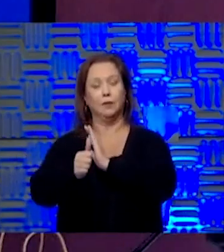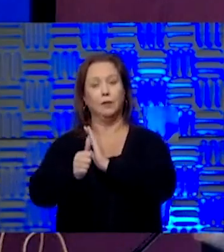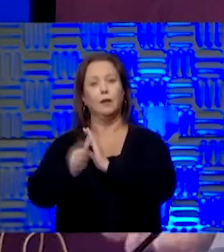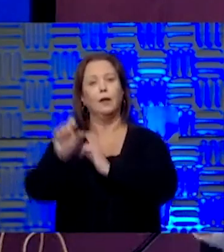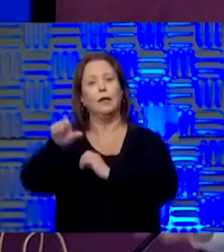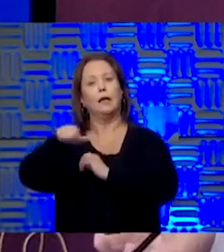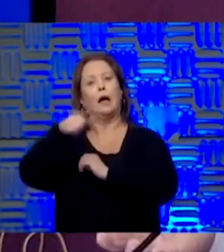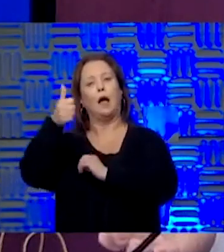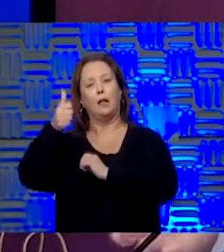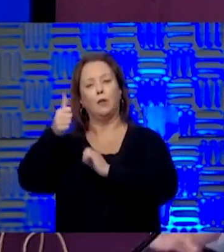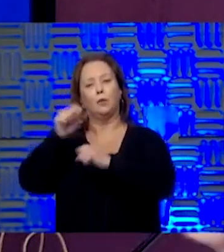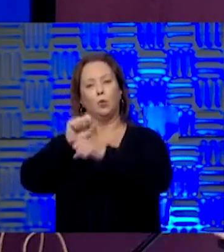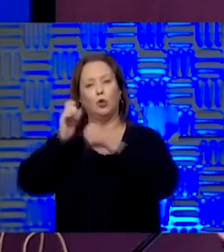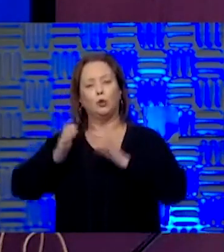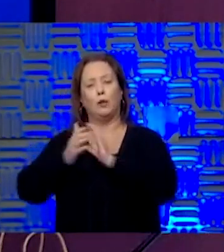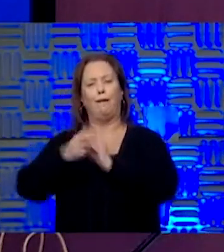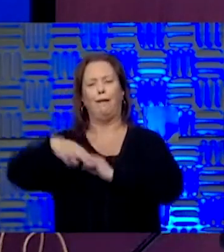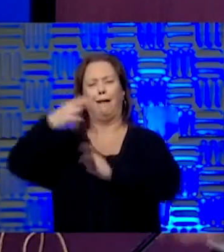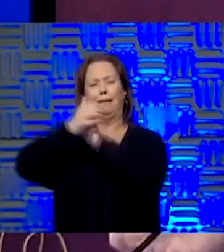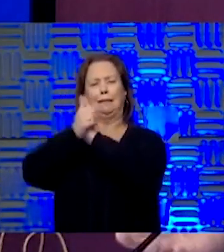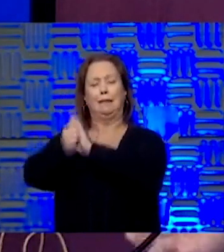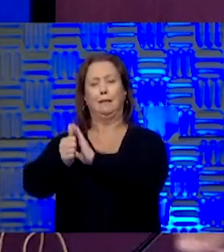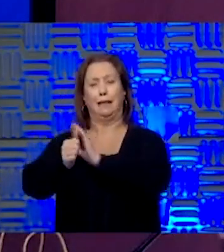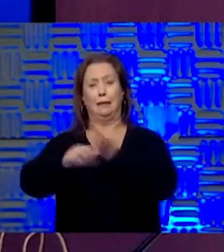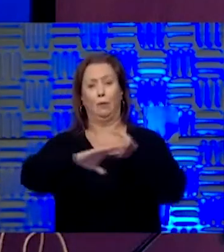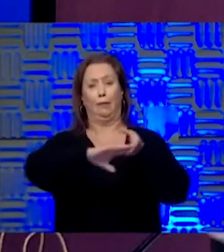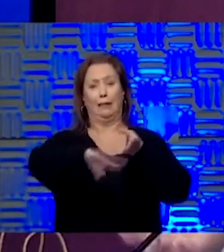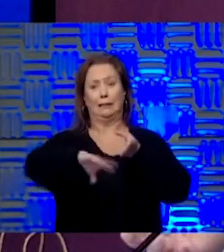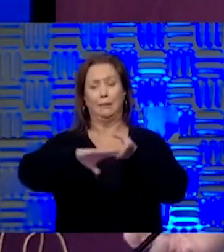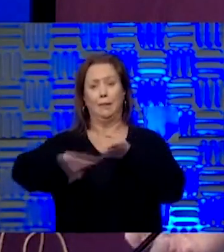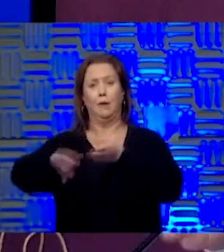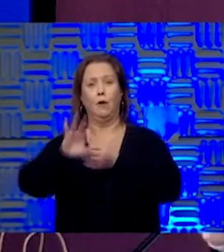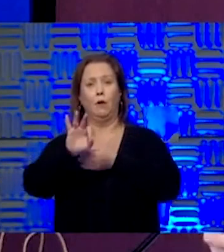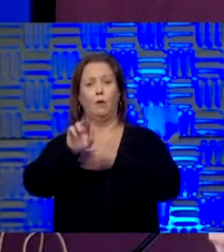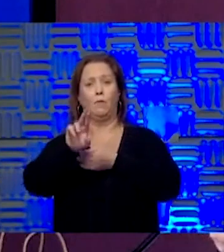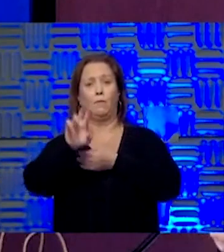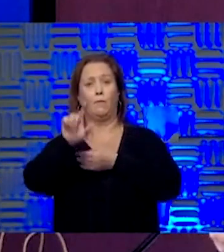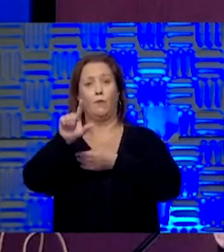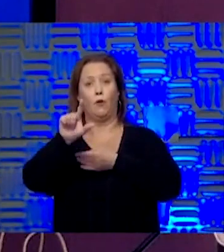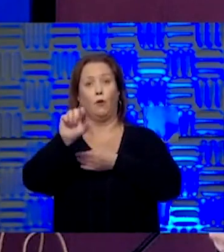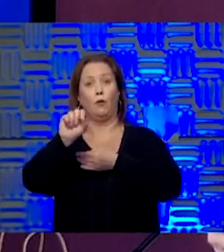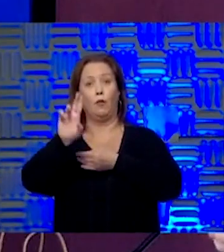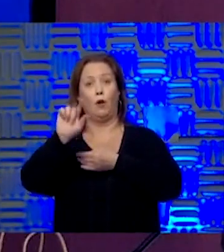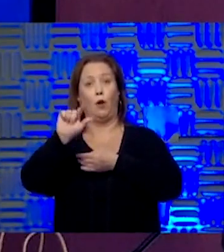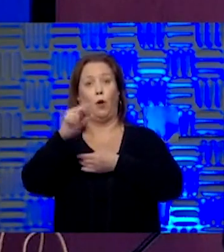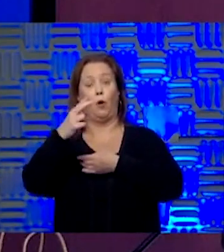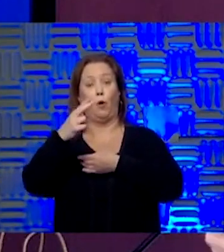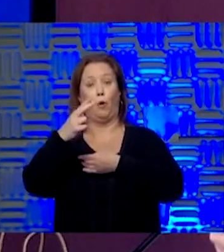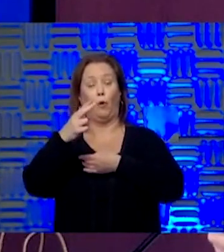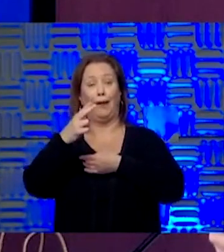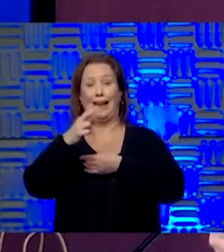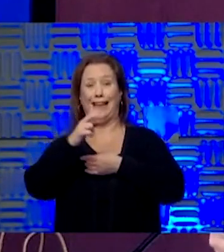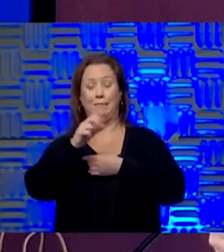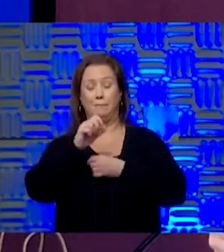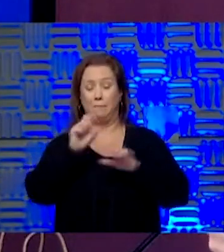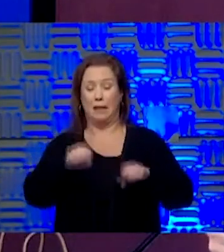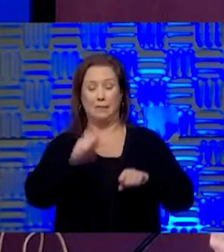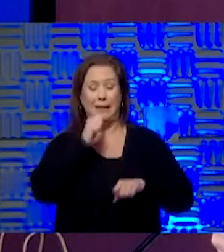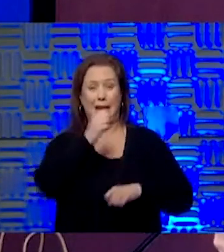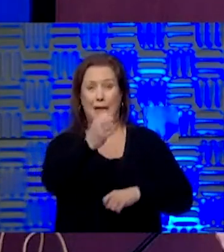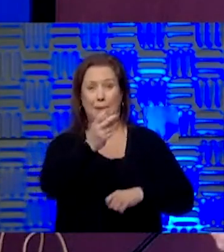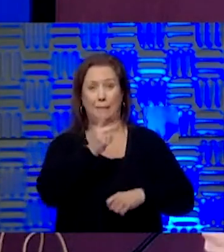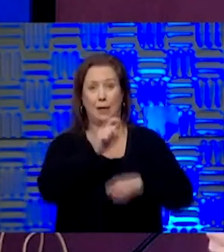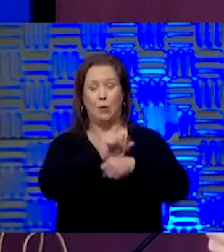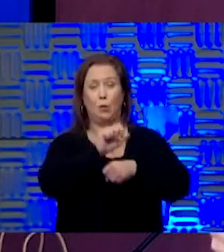them are highly skilled. And to let them go or furlough them and possibly not get them back really damages our business model. So